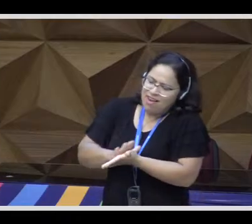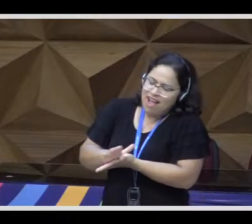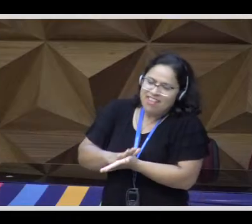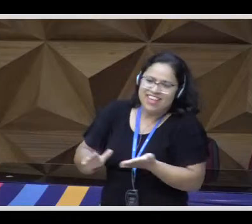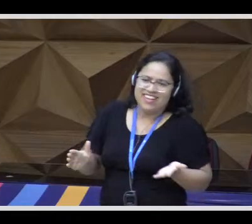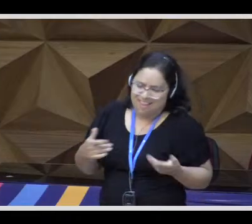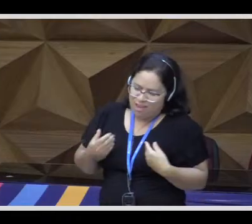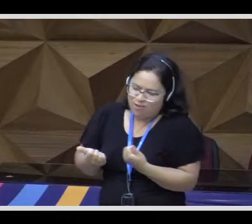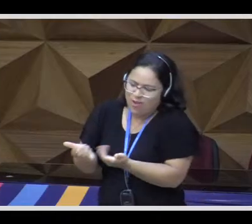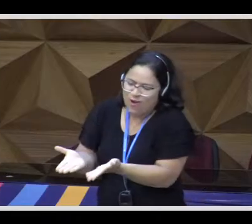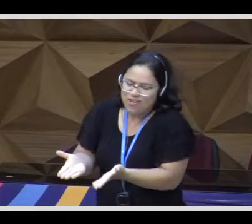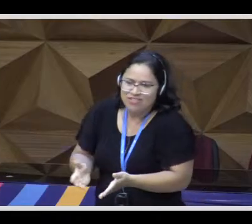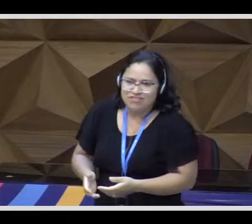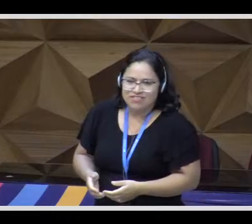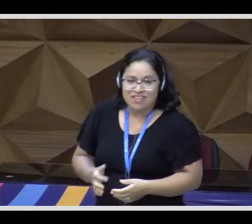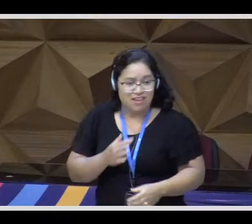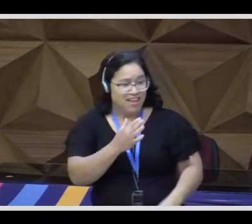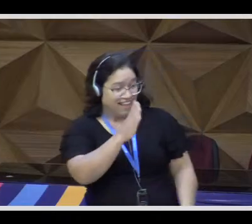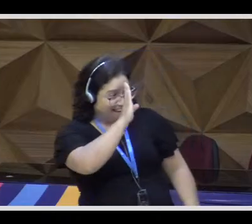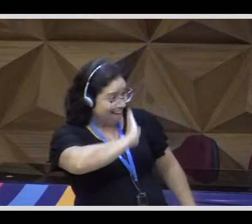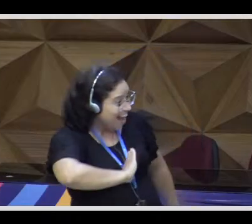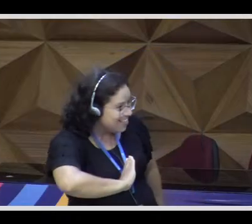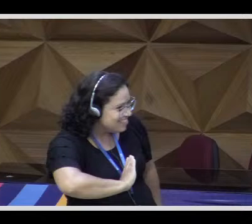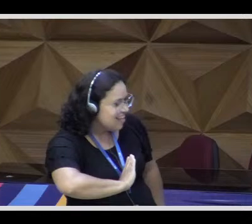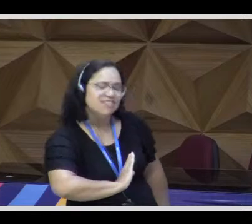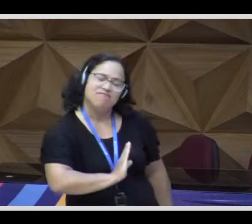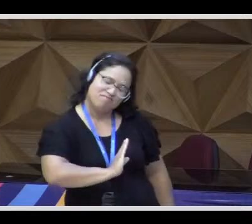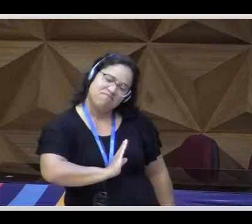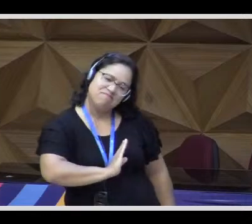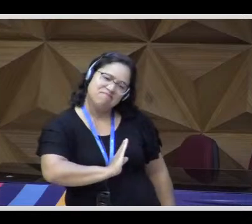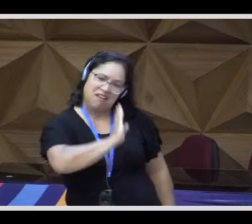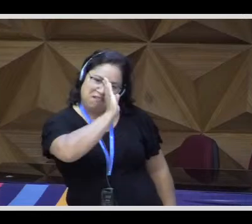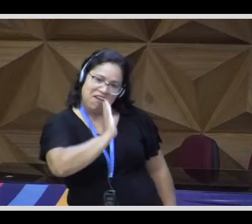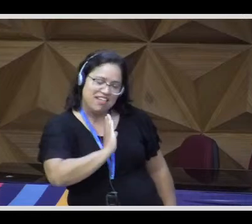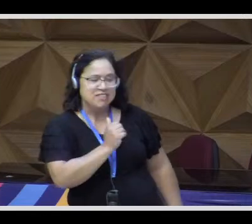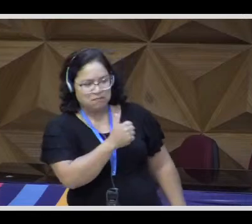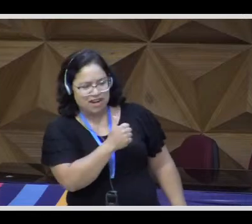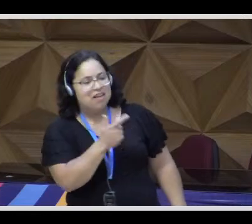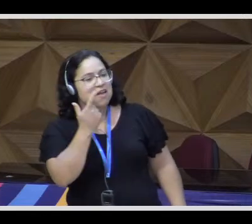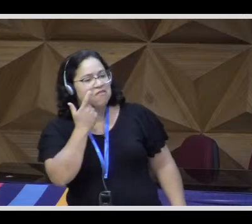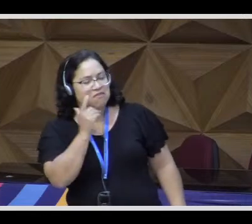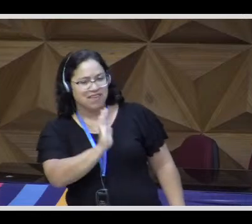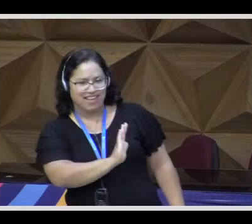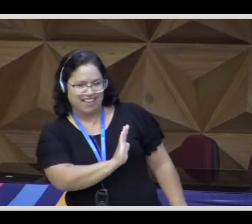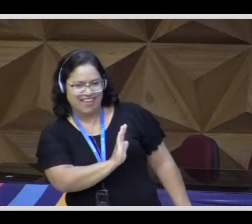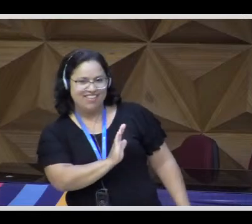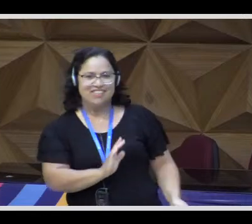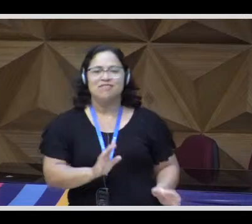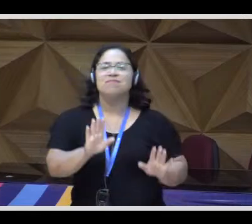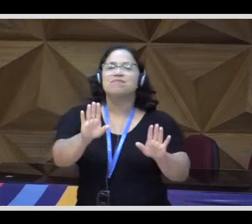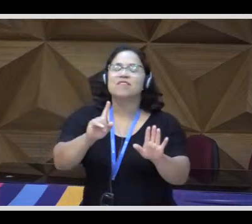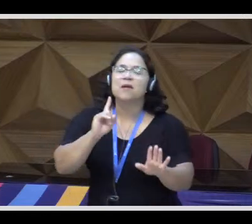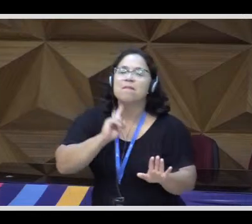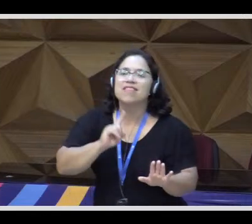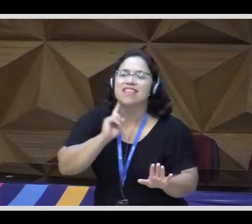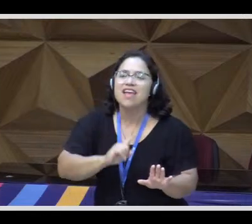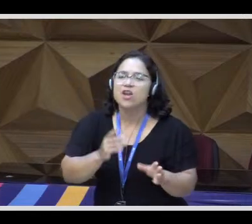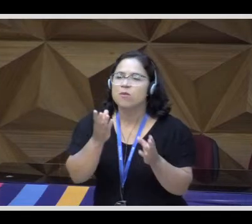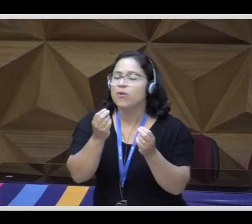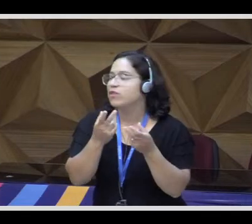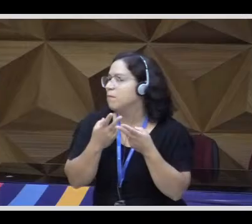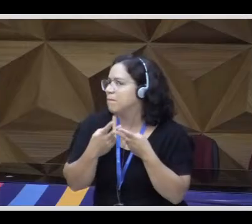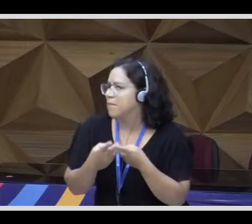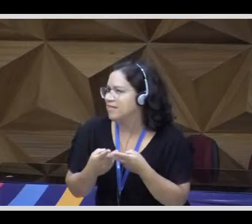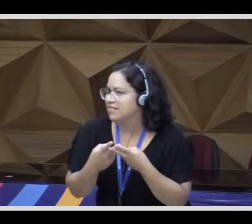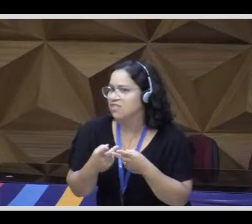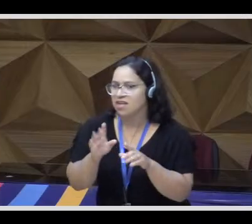you. And he was like, free? So let me give you a lesson. Mineiros are very patient, but we also don't like to spend